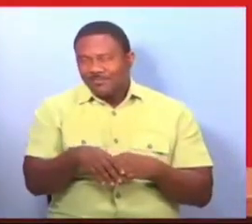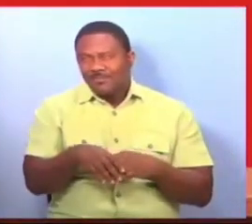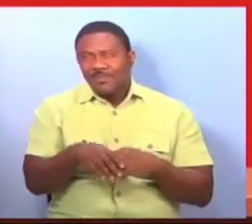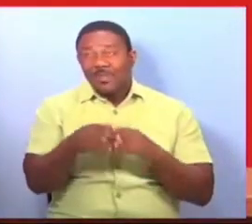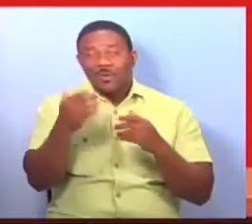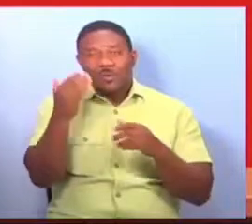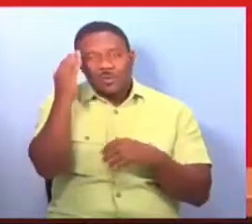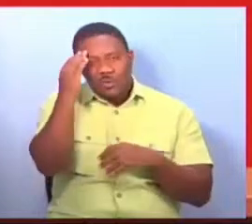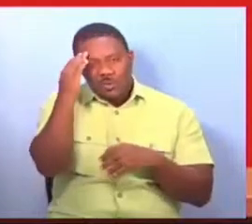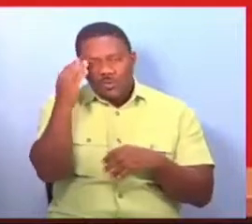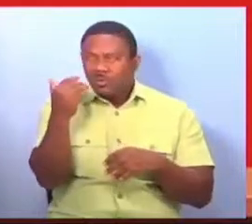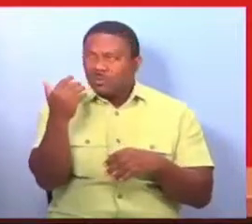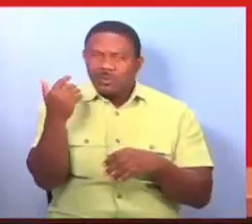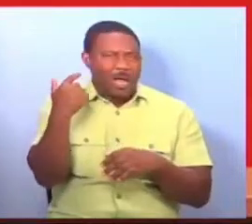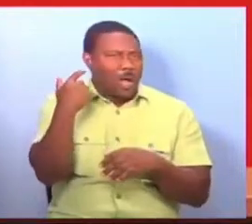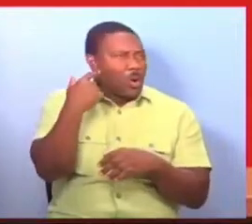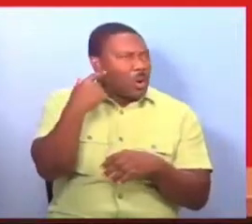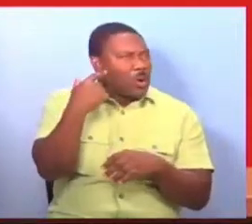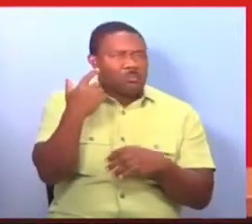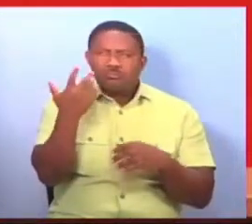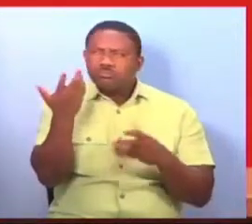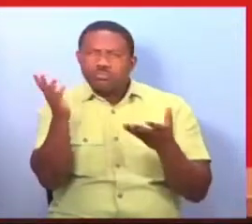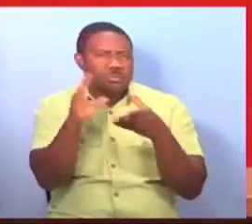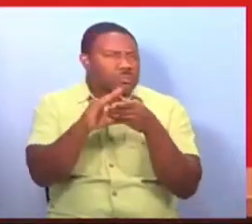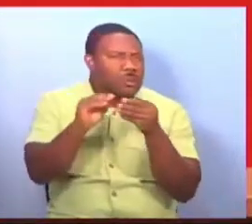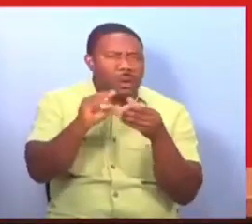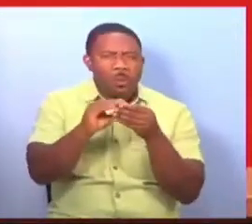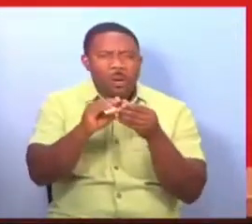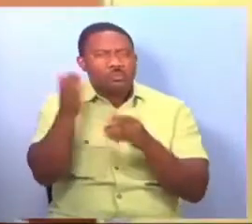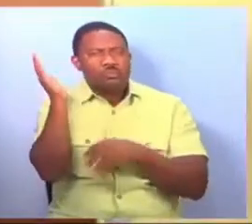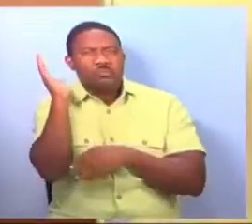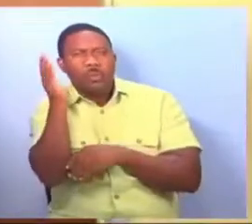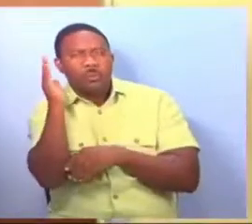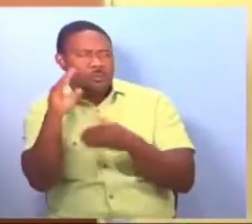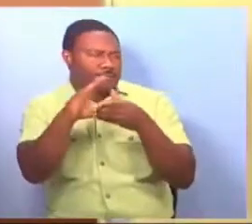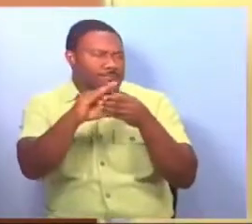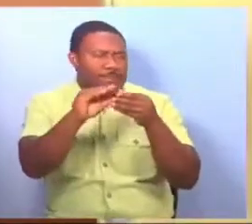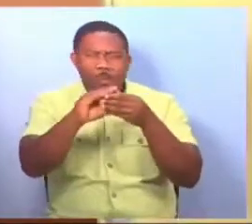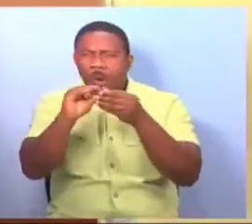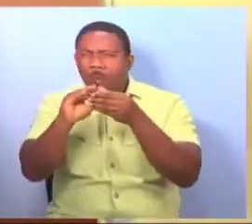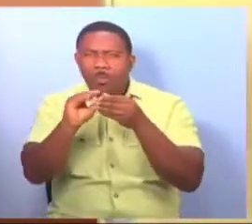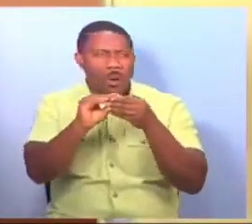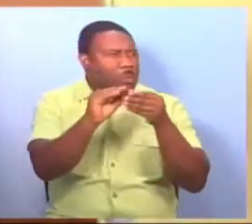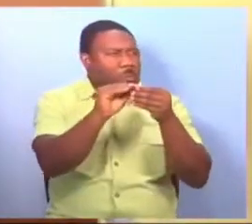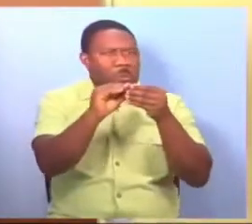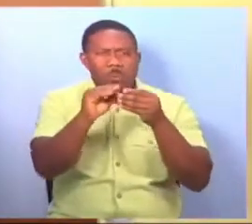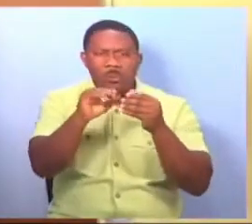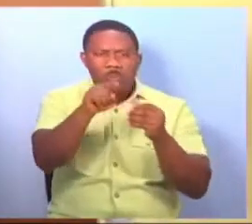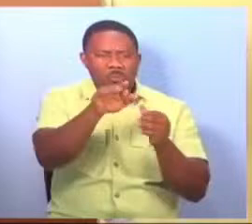I see tributes are paid to people that had passed on.